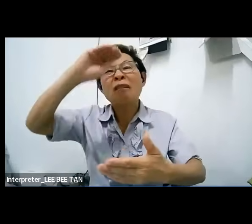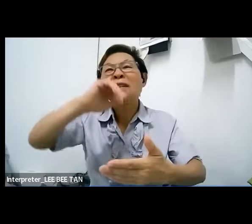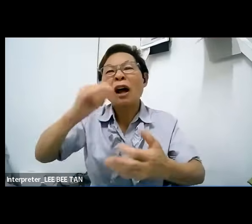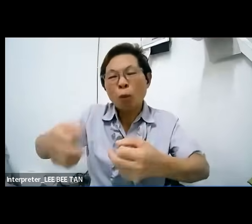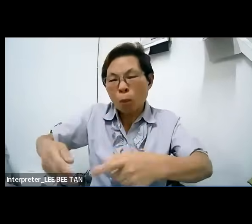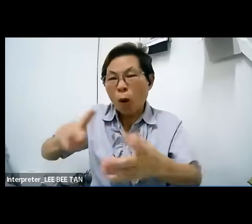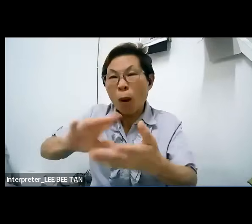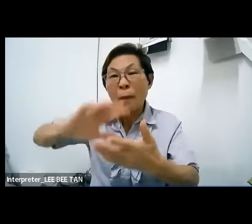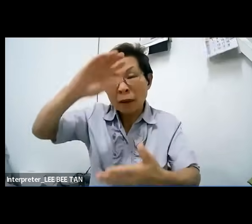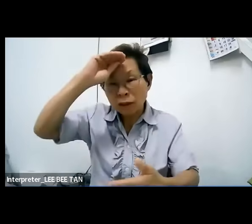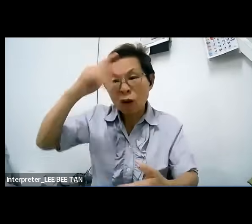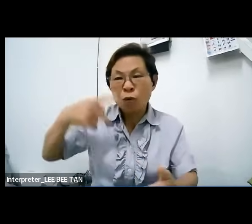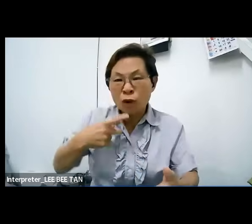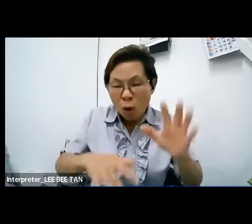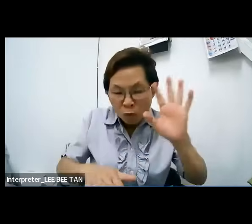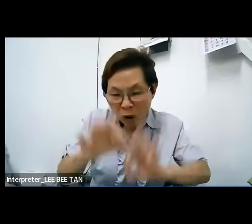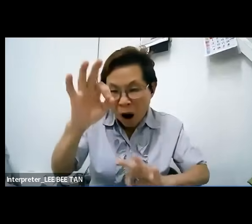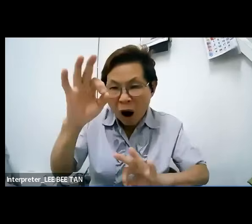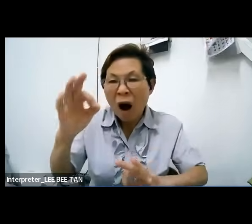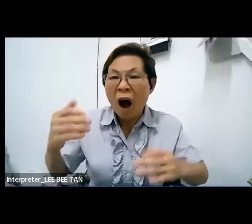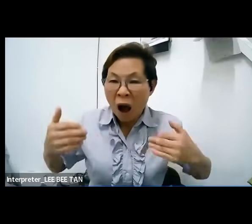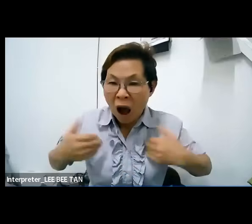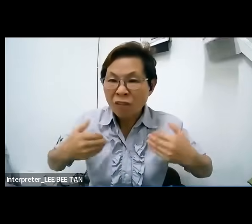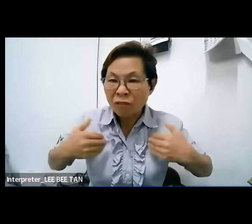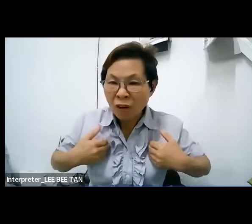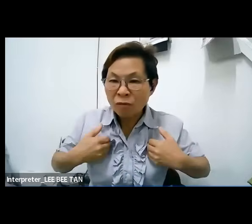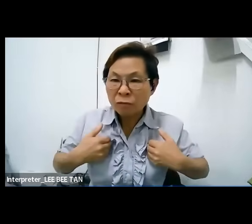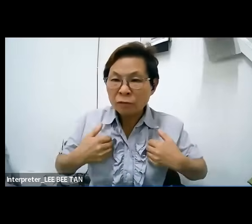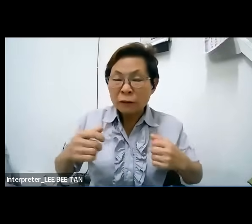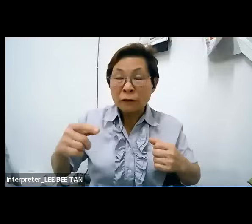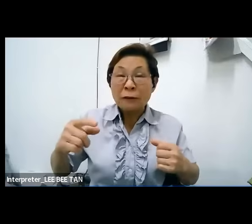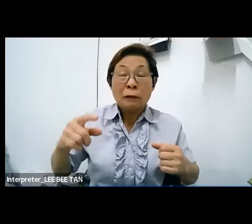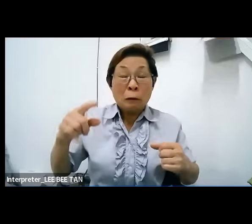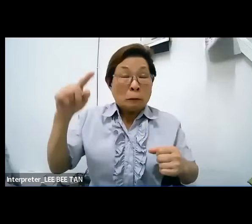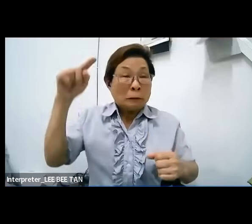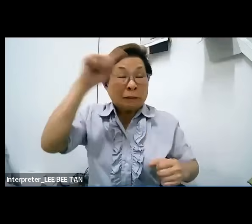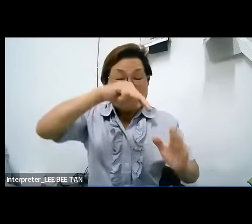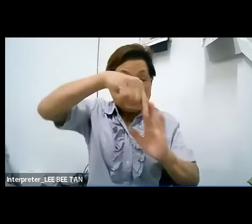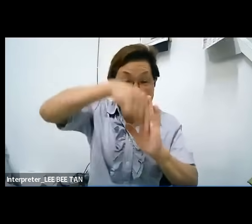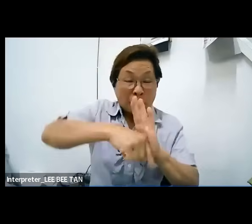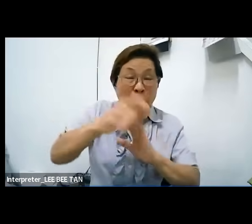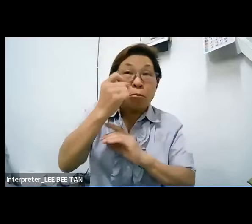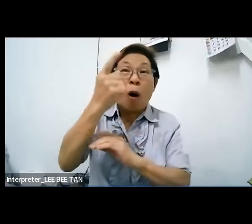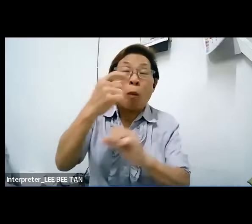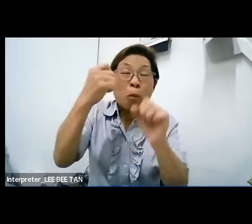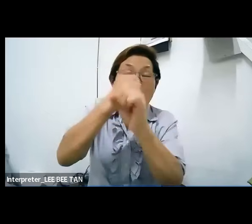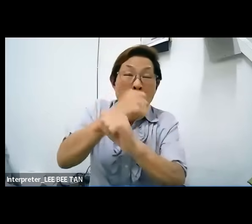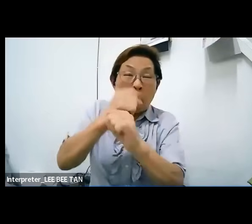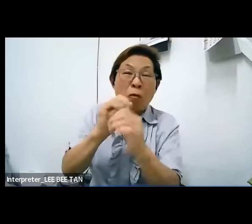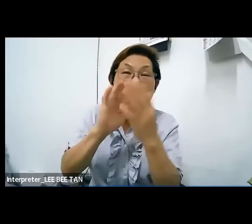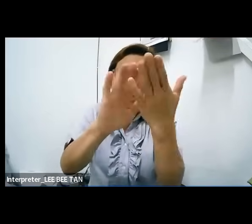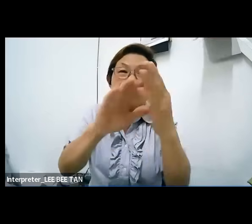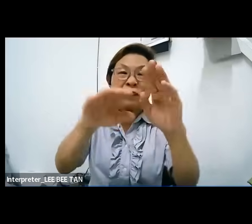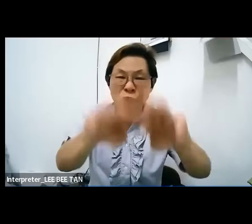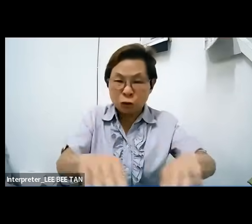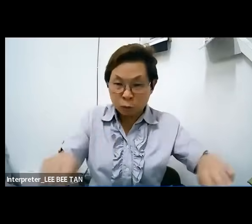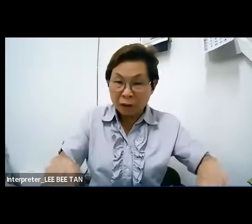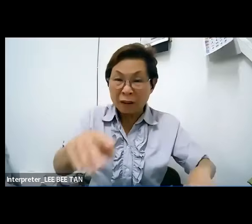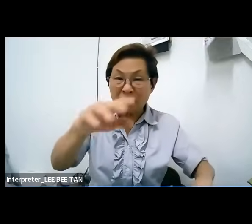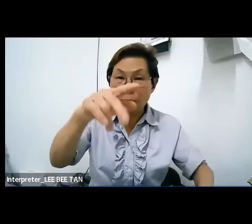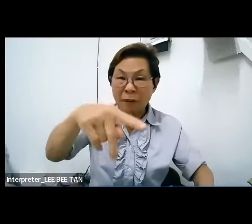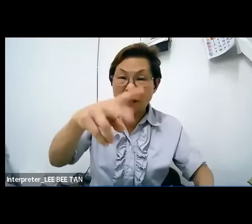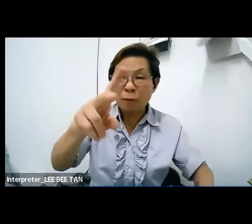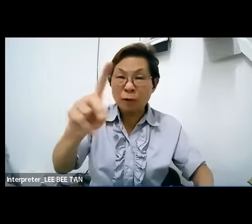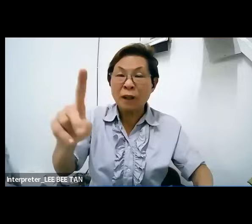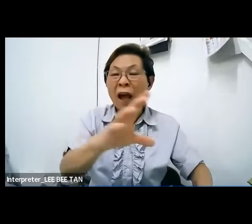have find ourselves equipped with a profound understanding of the challenges faced by the children and the significance